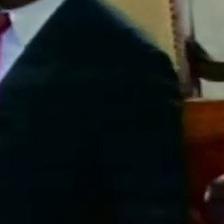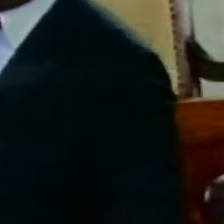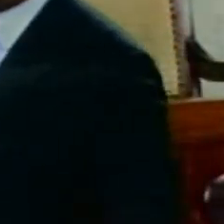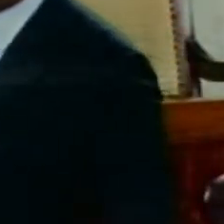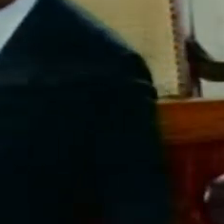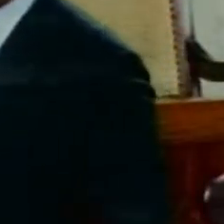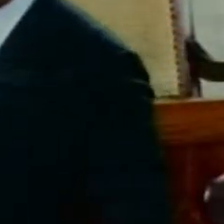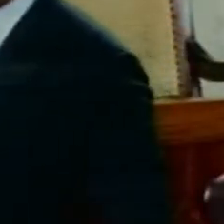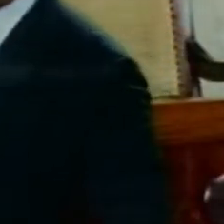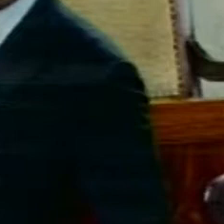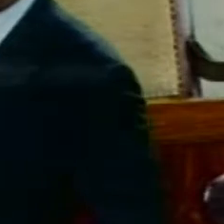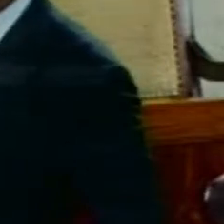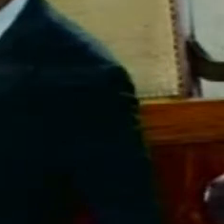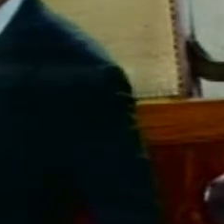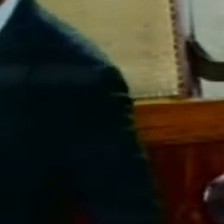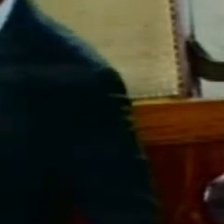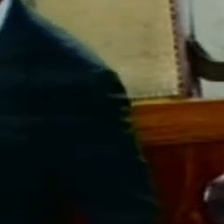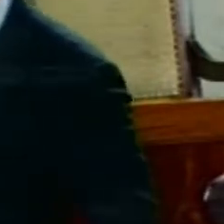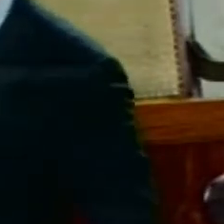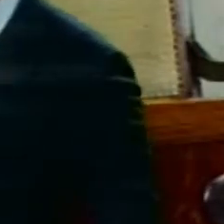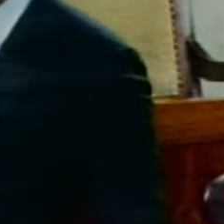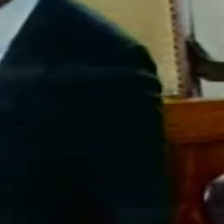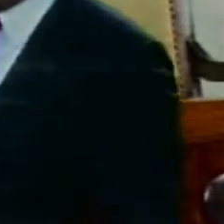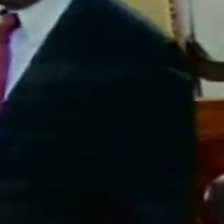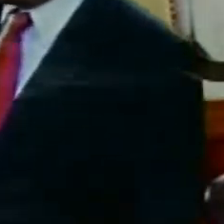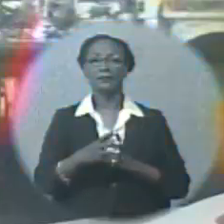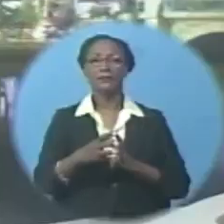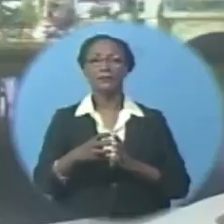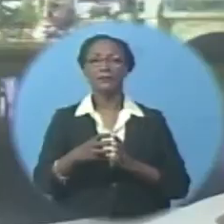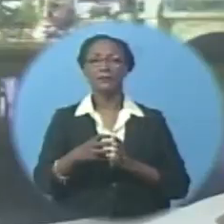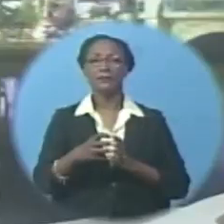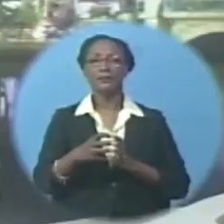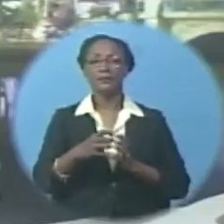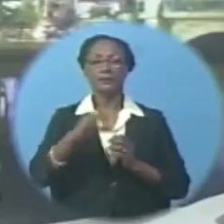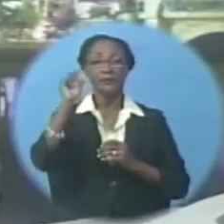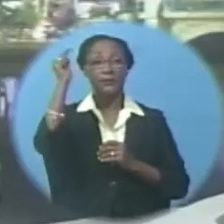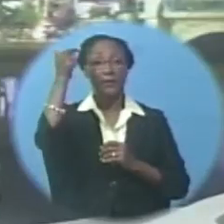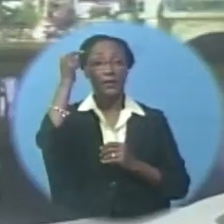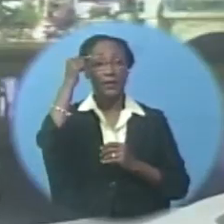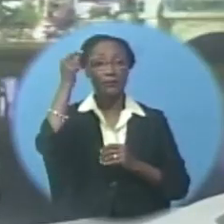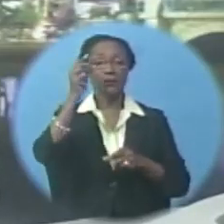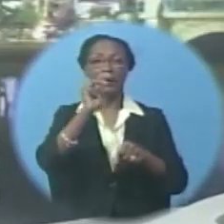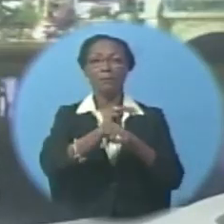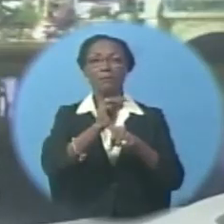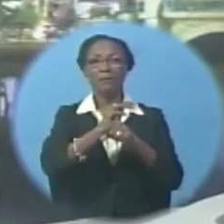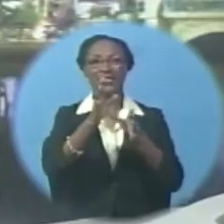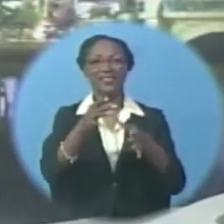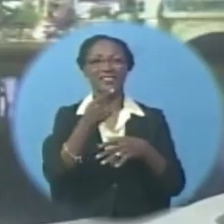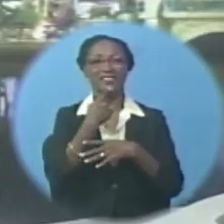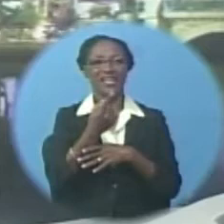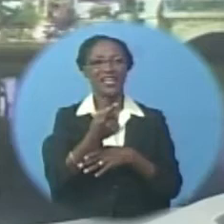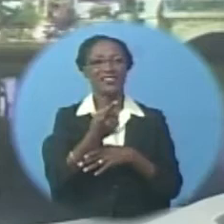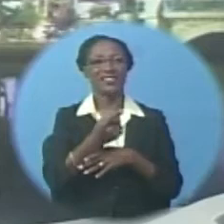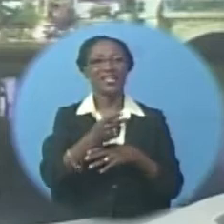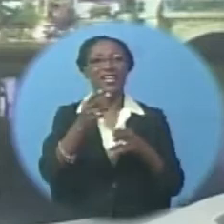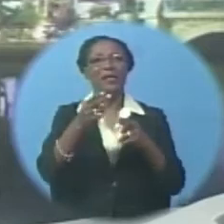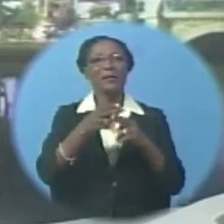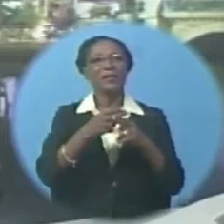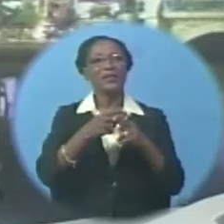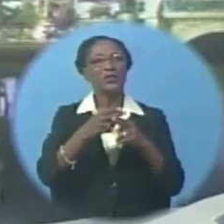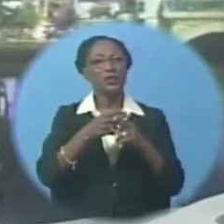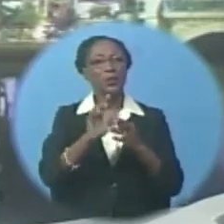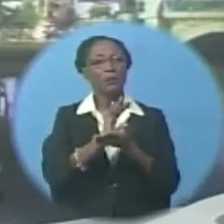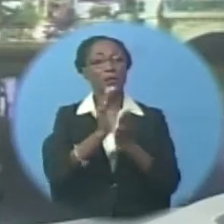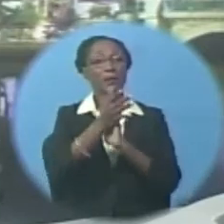faith in the country. They need to have faith in the economy. A government minister says it may soon become